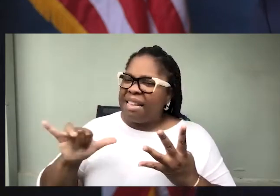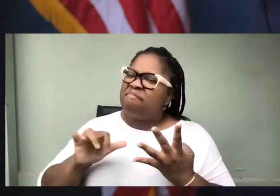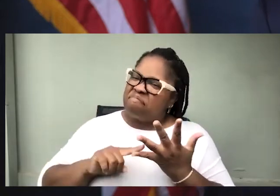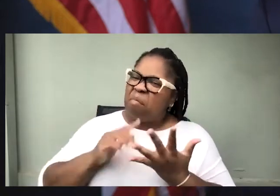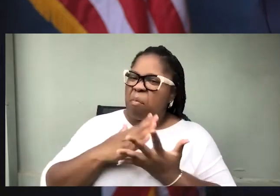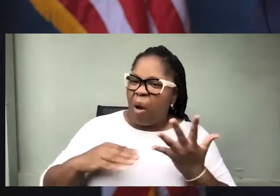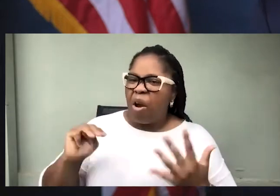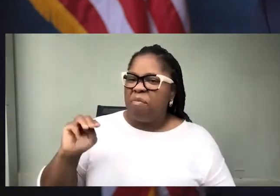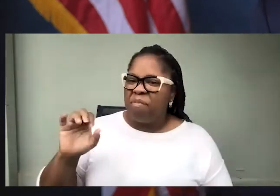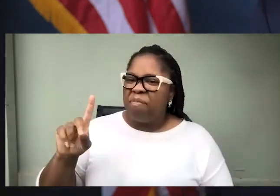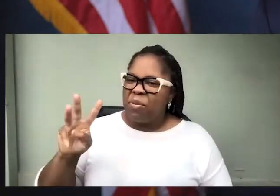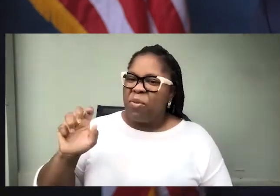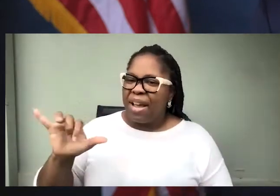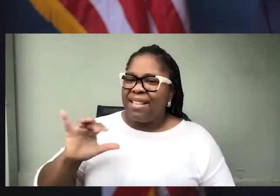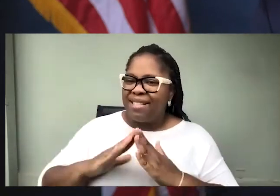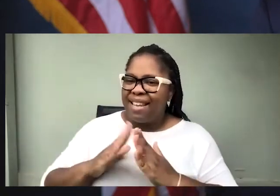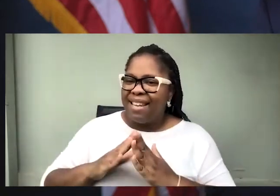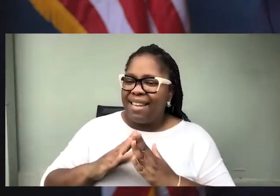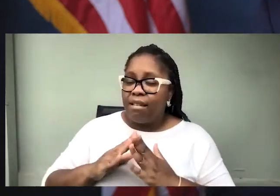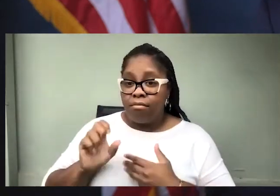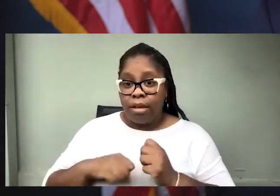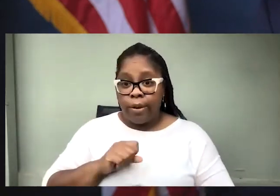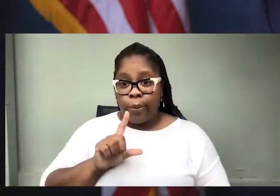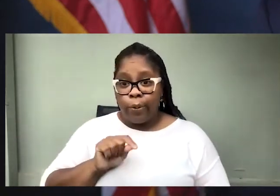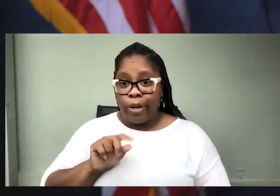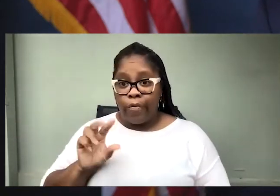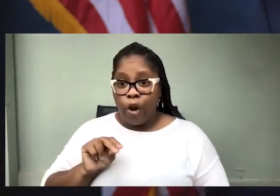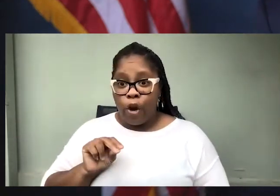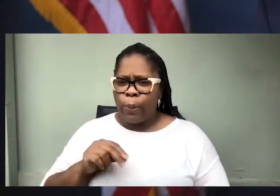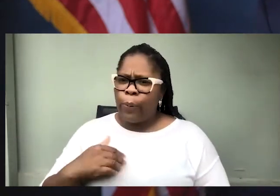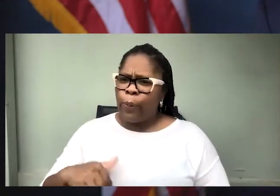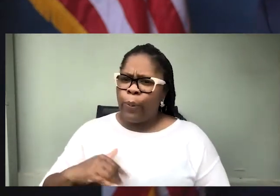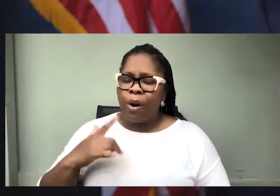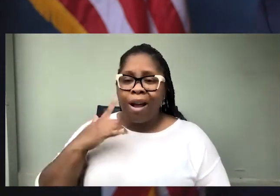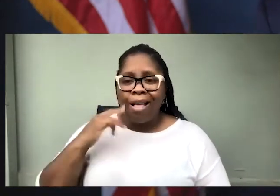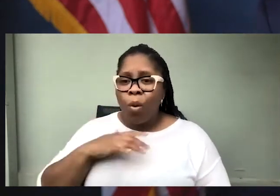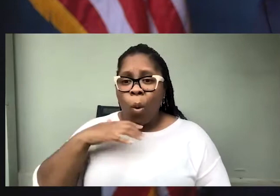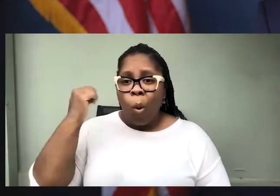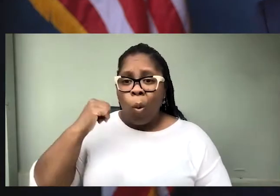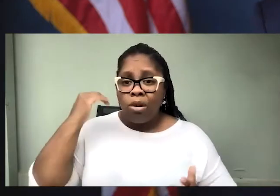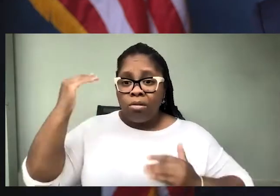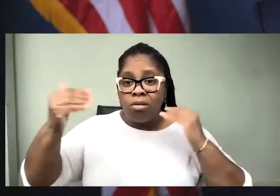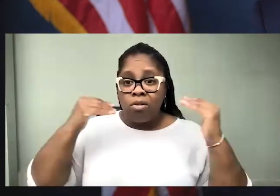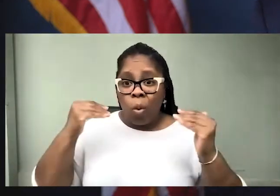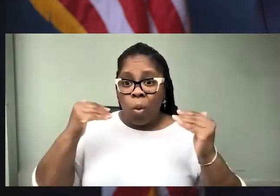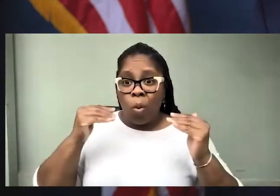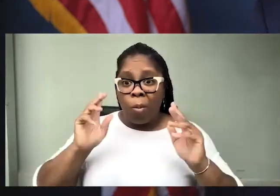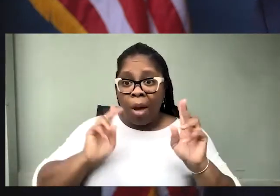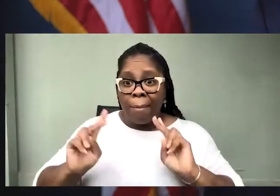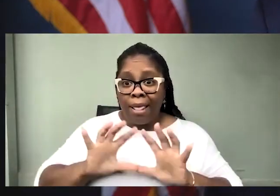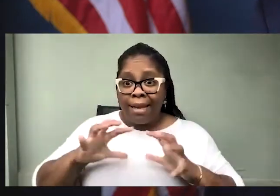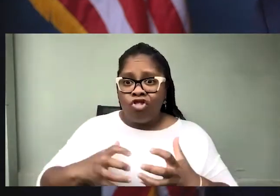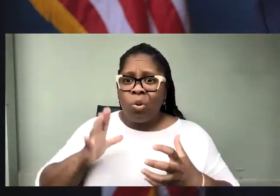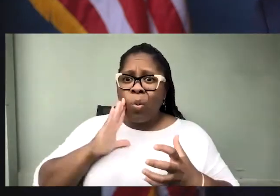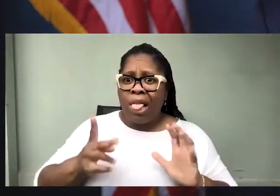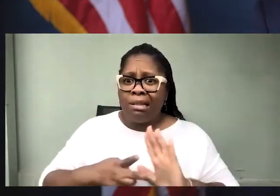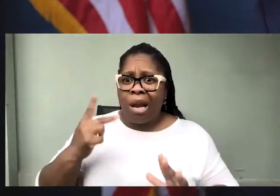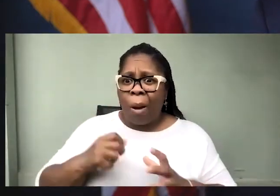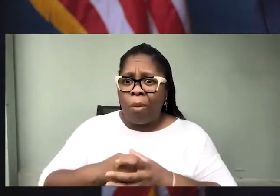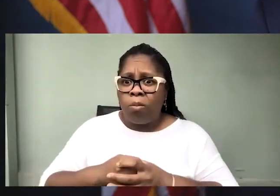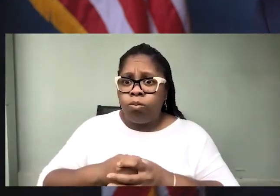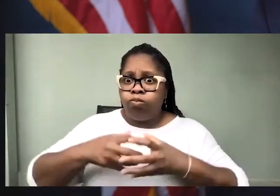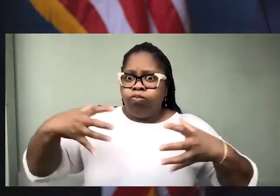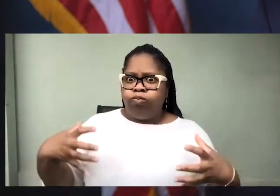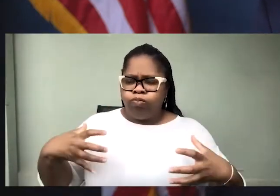By 2030, California's older adult population is expected to double. To begin